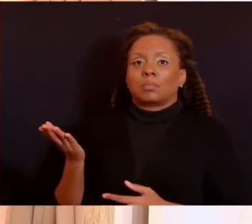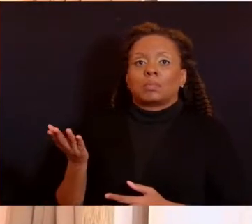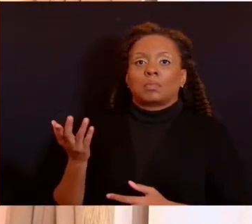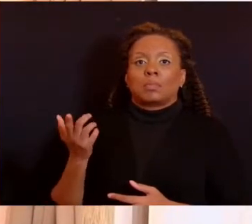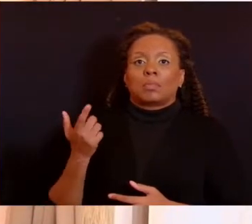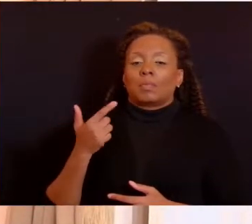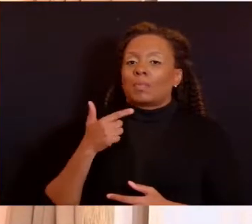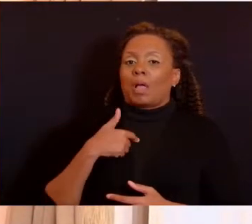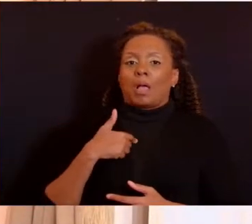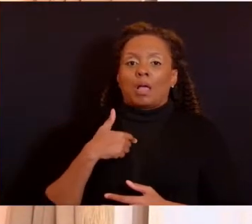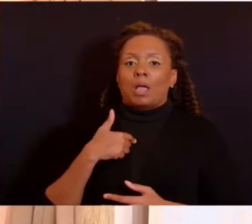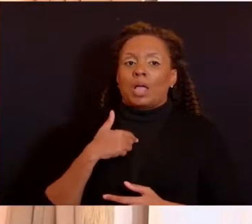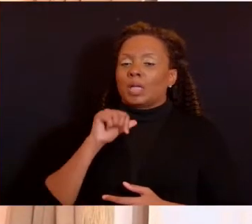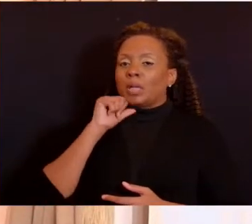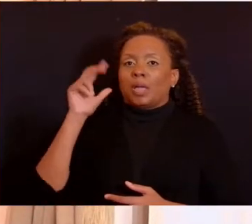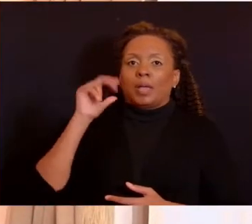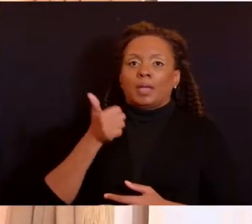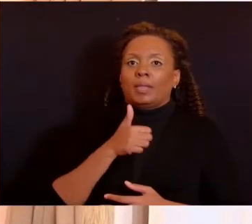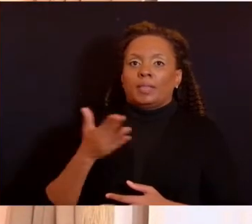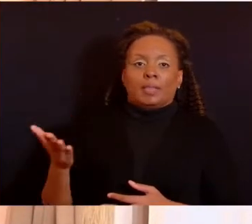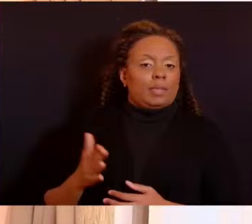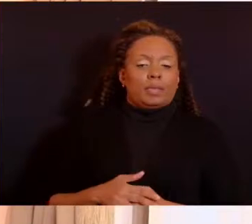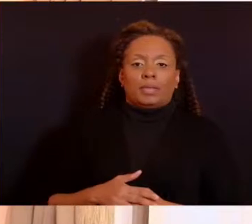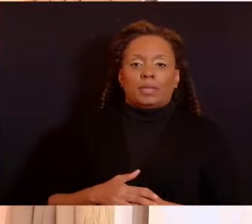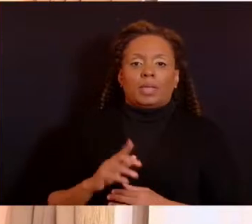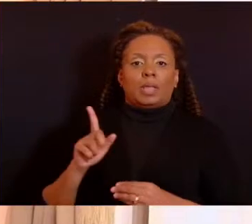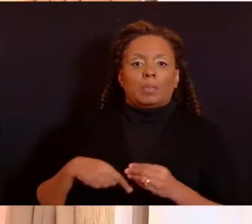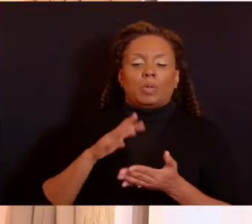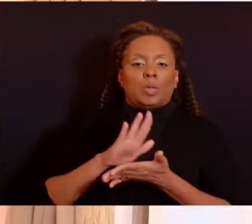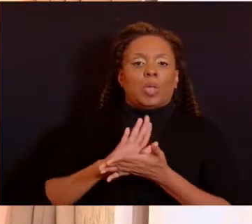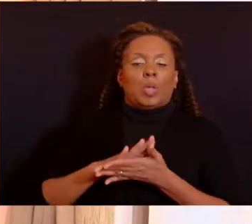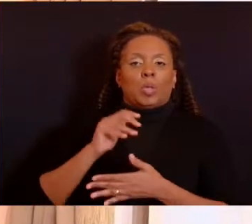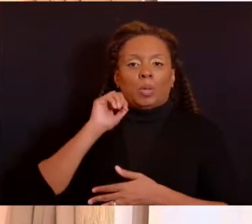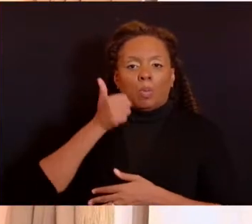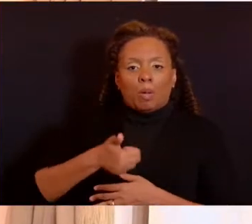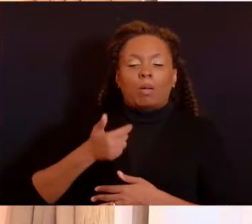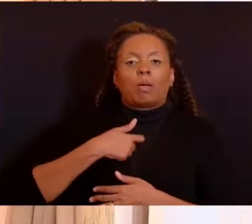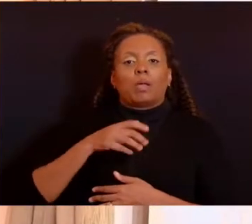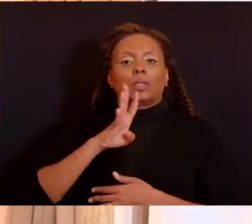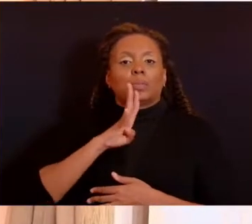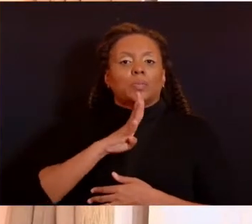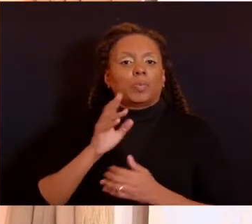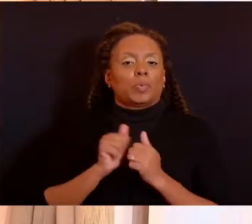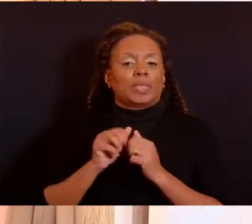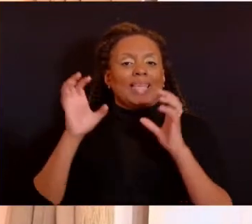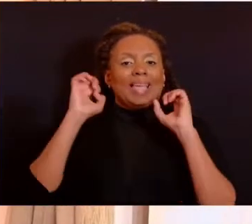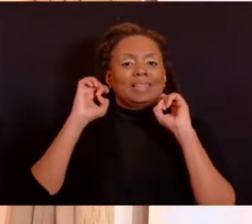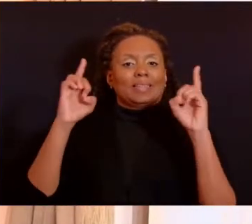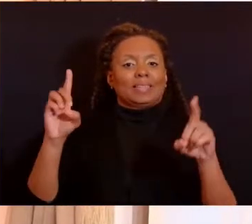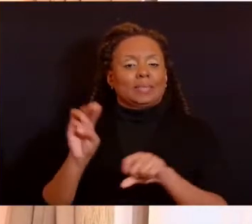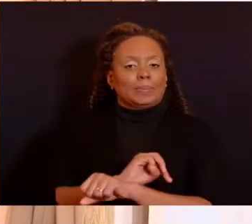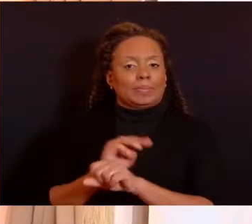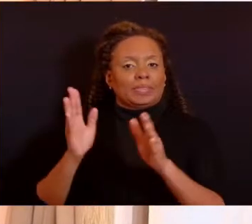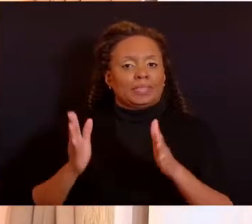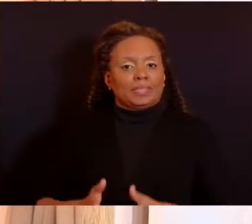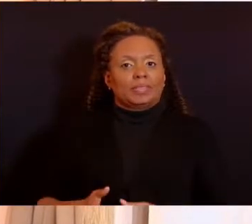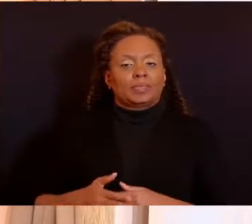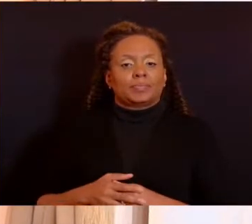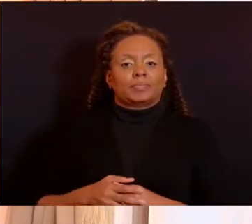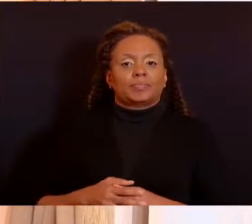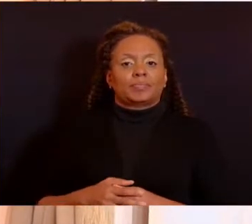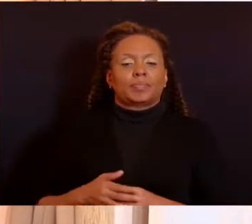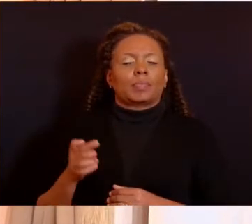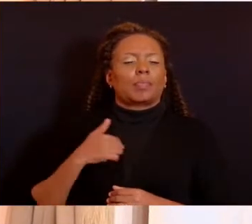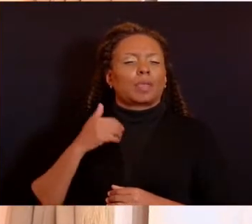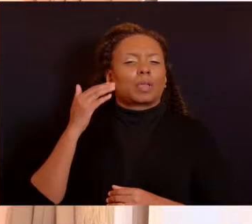me to believe that school wouldn't take place tomorrow. I spoke to Minister Bradshaw earlier. I think I've only been able to